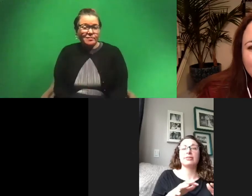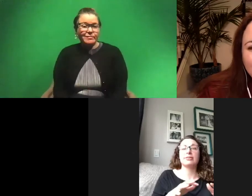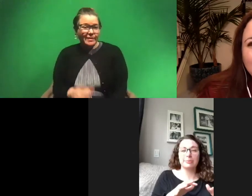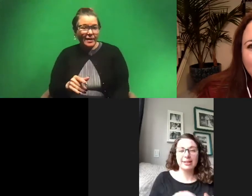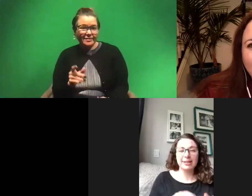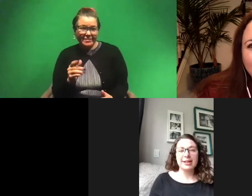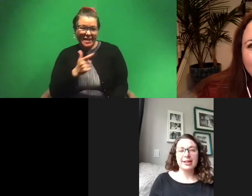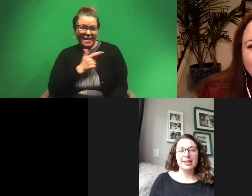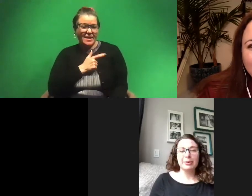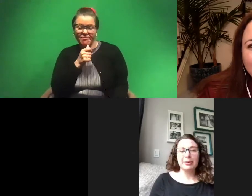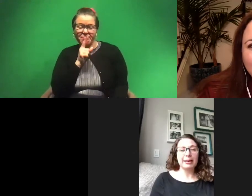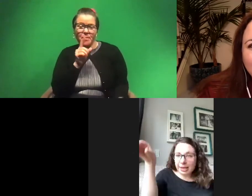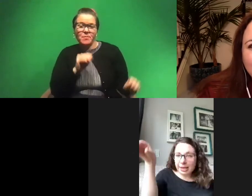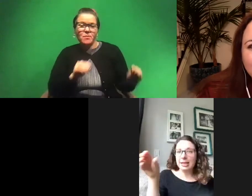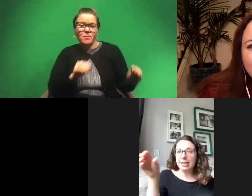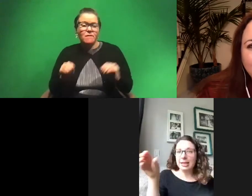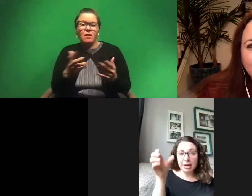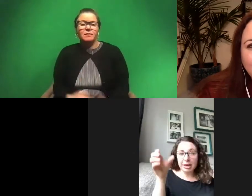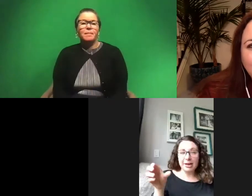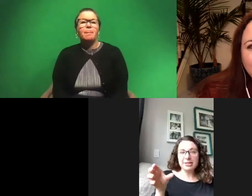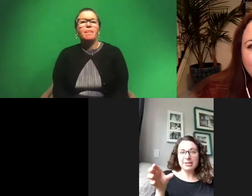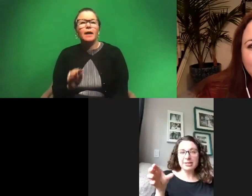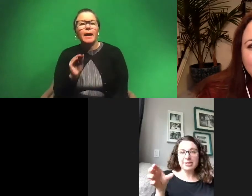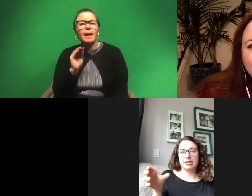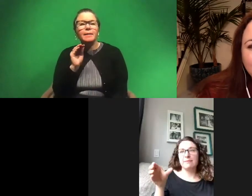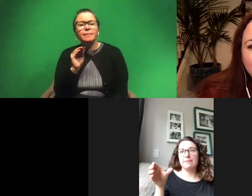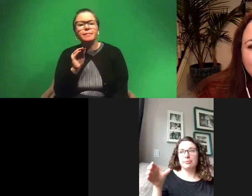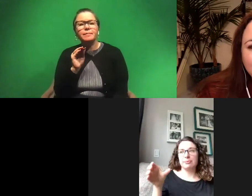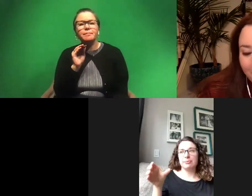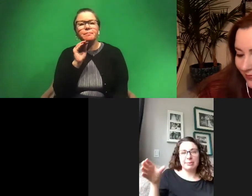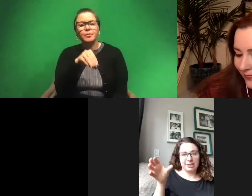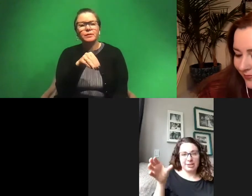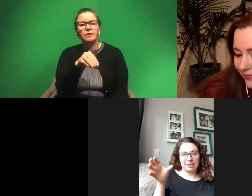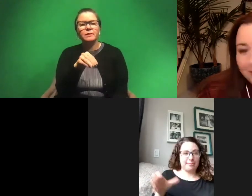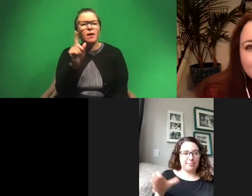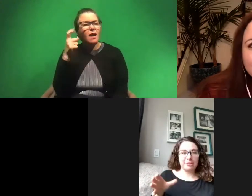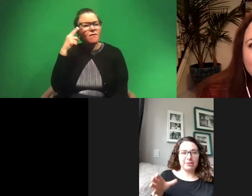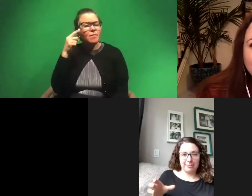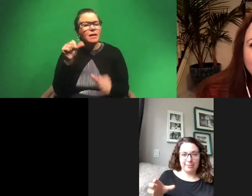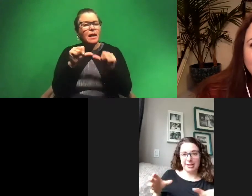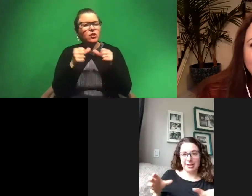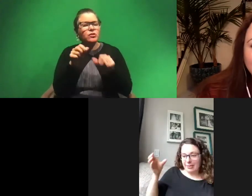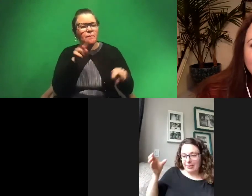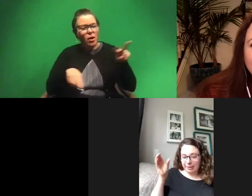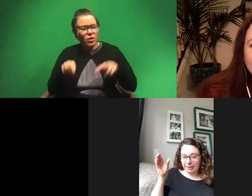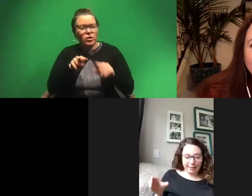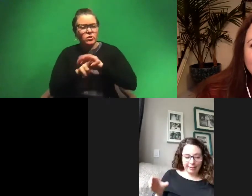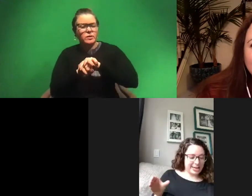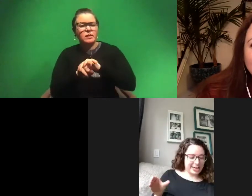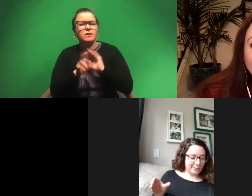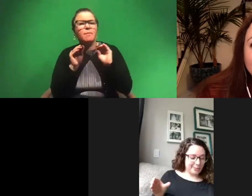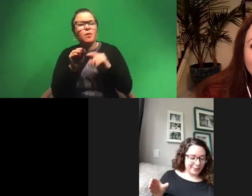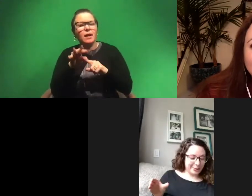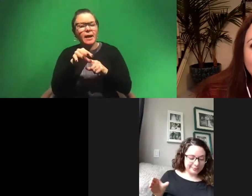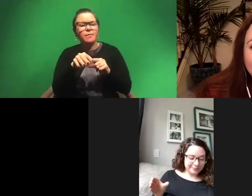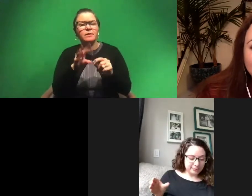lot. Right. We can like place, and NOAA has done this. NOAA is a government agency that monitors abalone. They could put cameras out in the